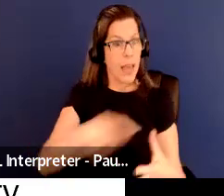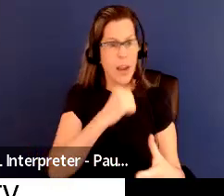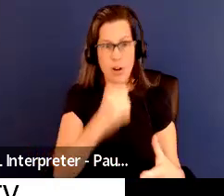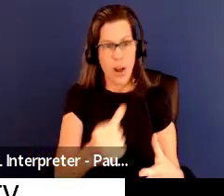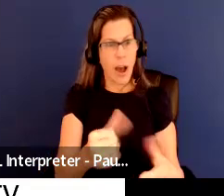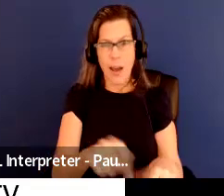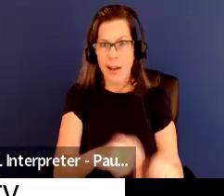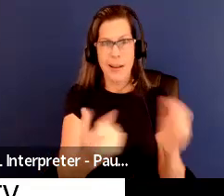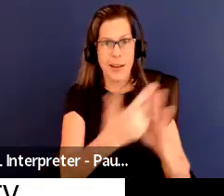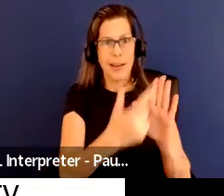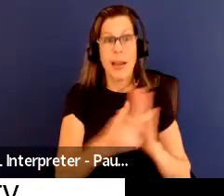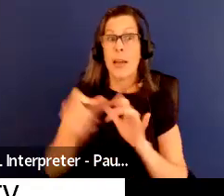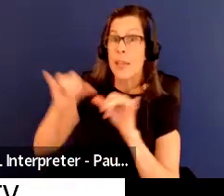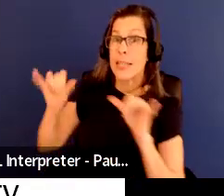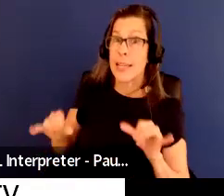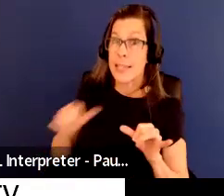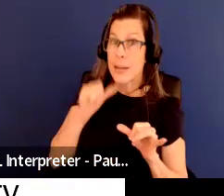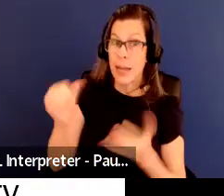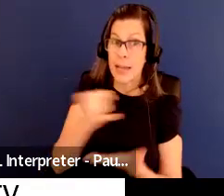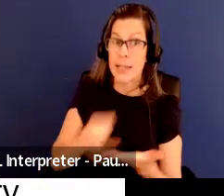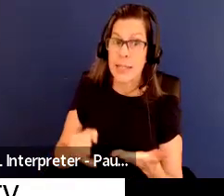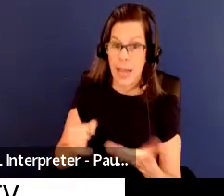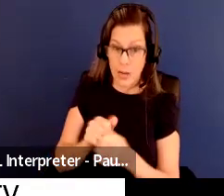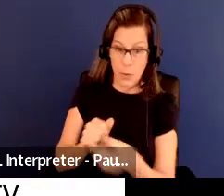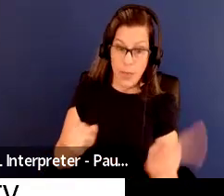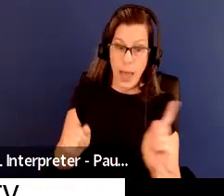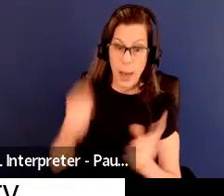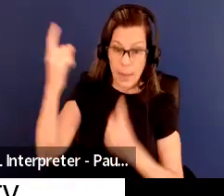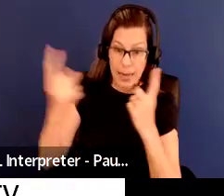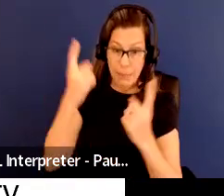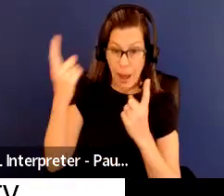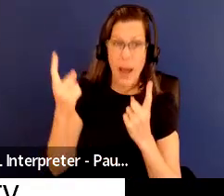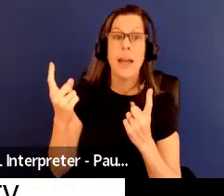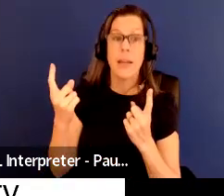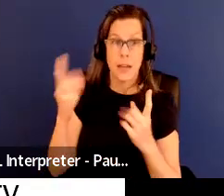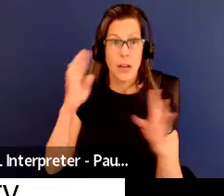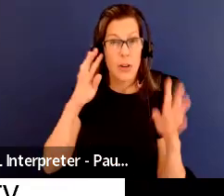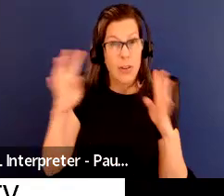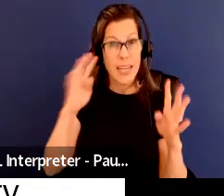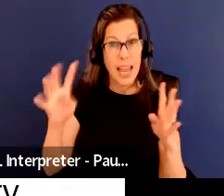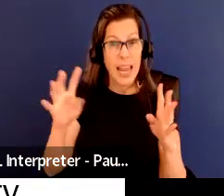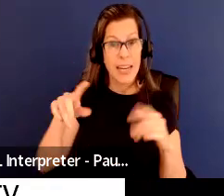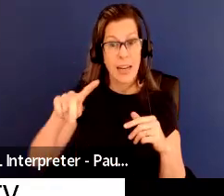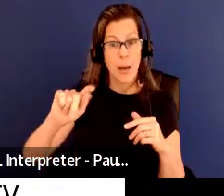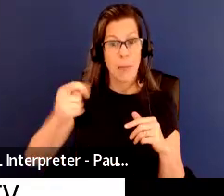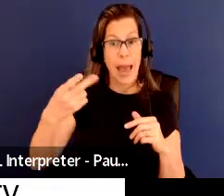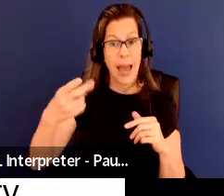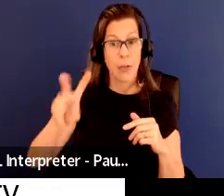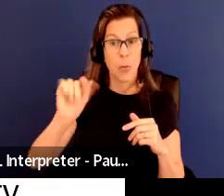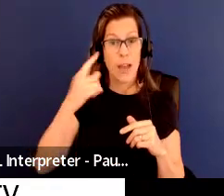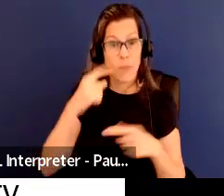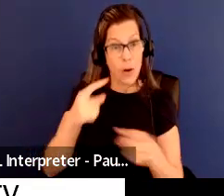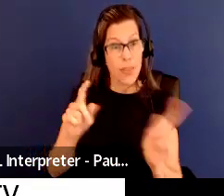system has not been designed with them in mind, and to create a pathway for them